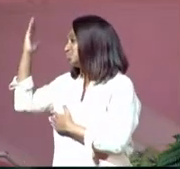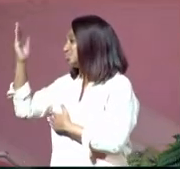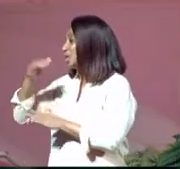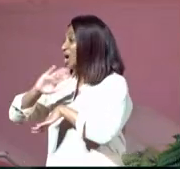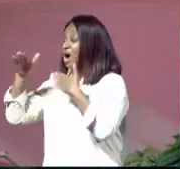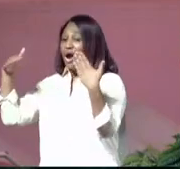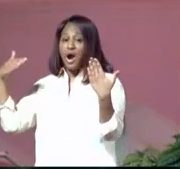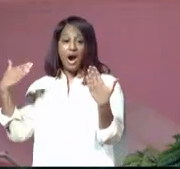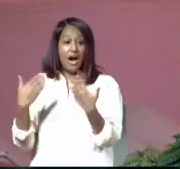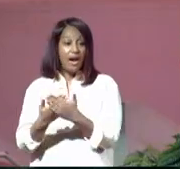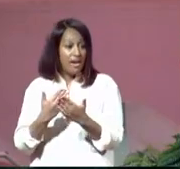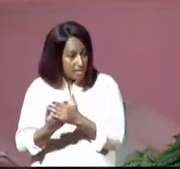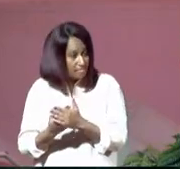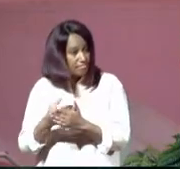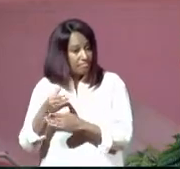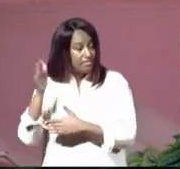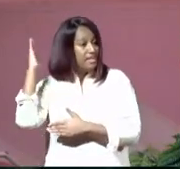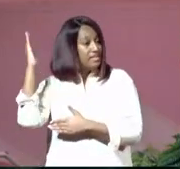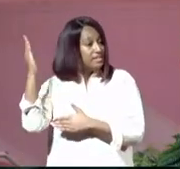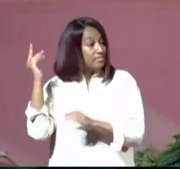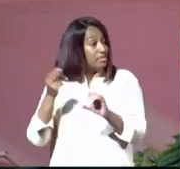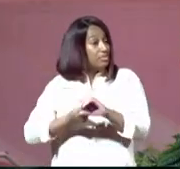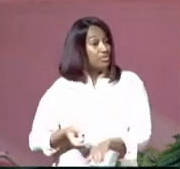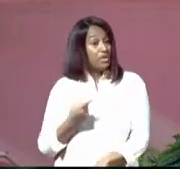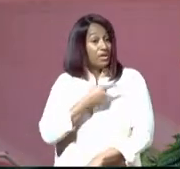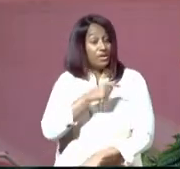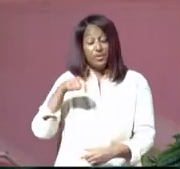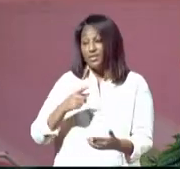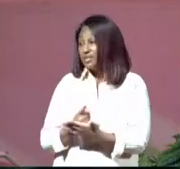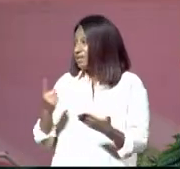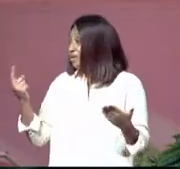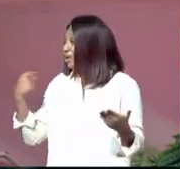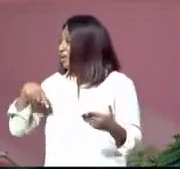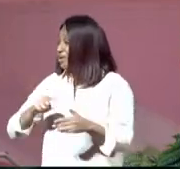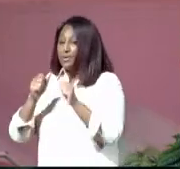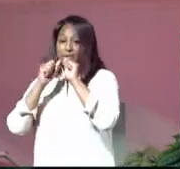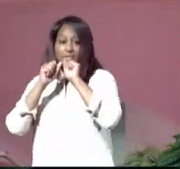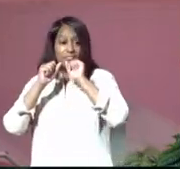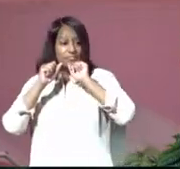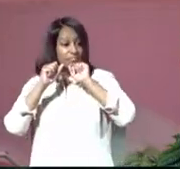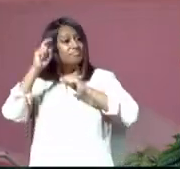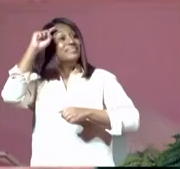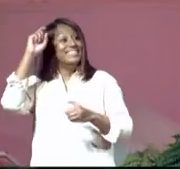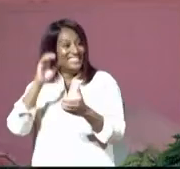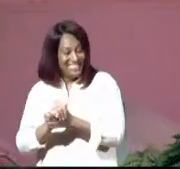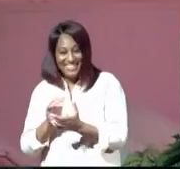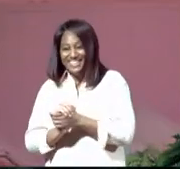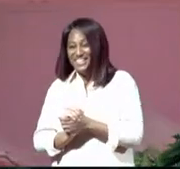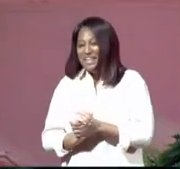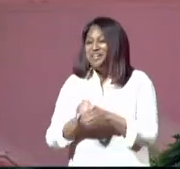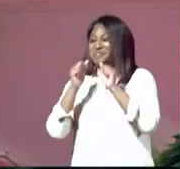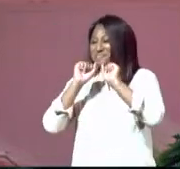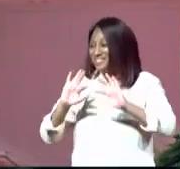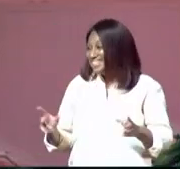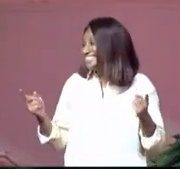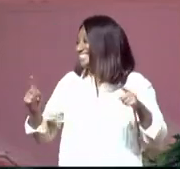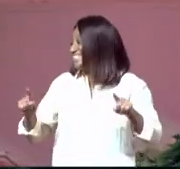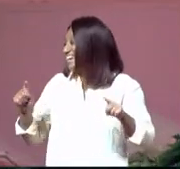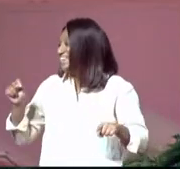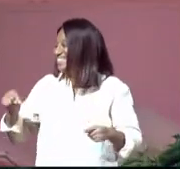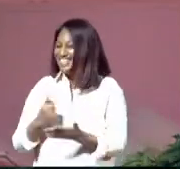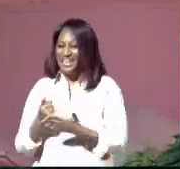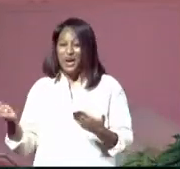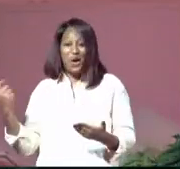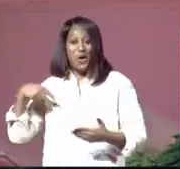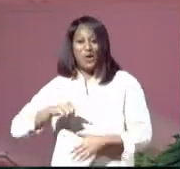join and partner with us this week. God, we believe miracles are going to happen this week. We believe expectation